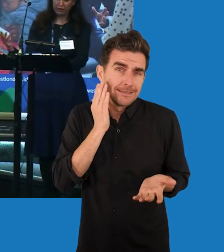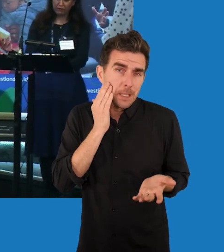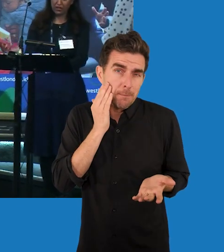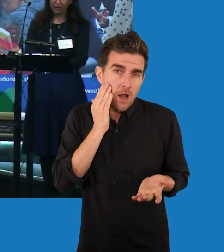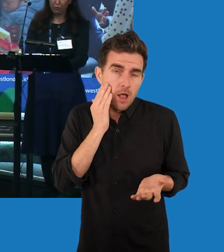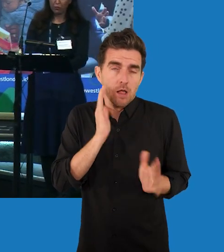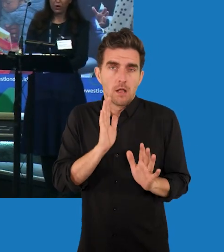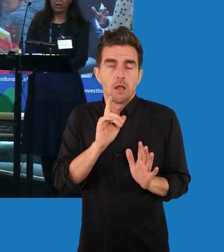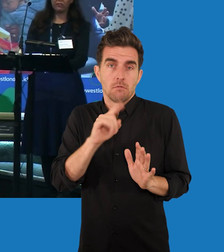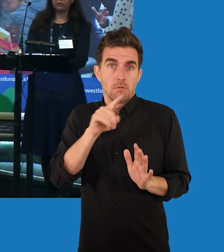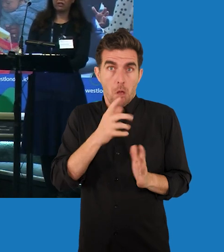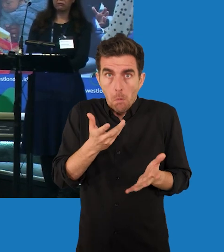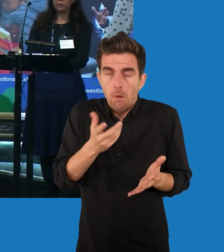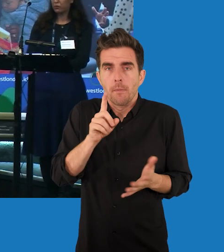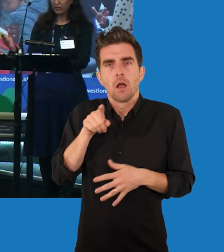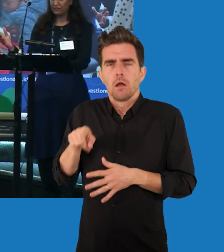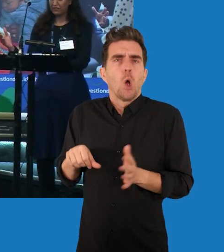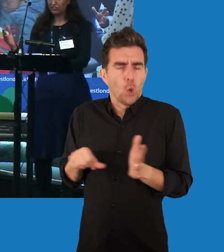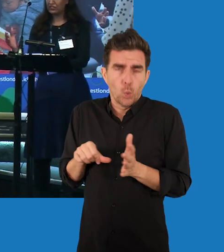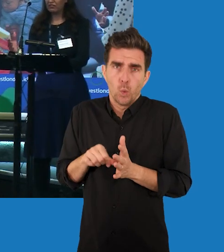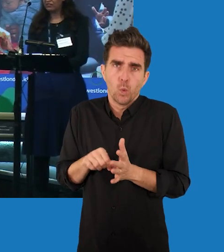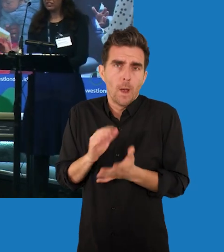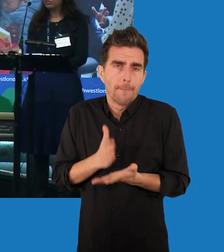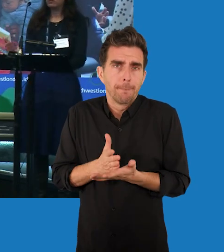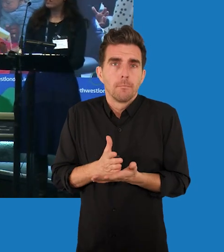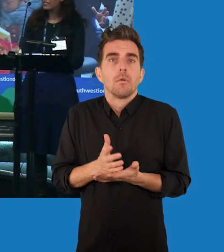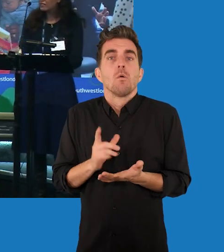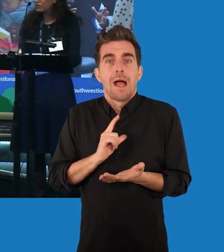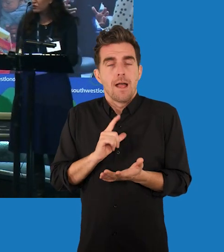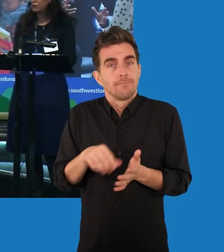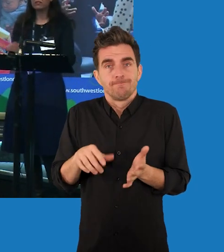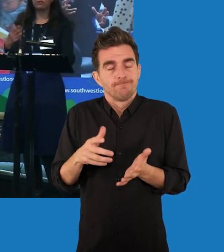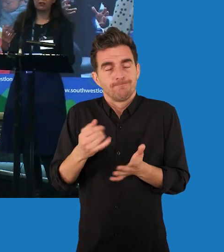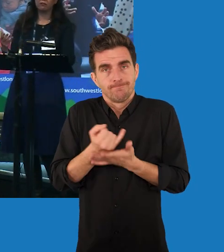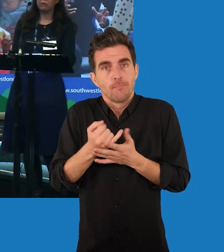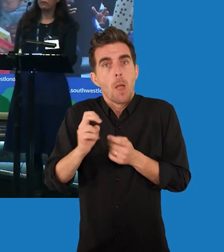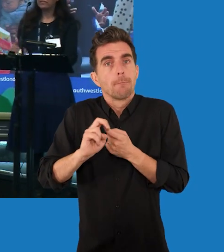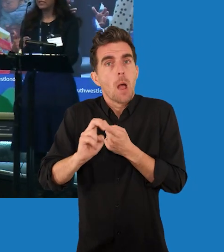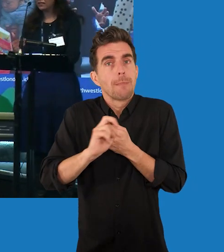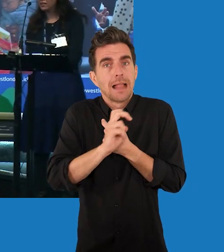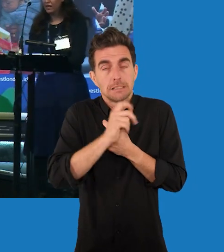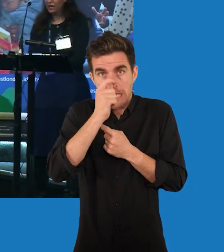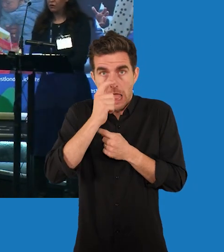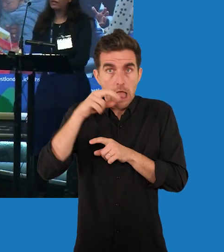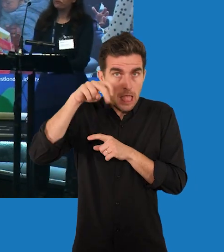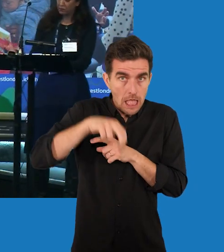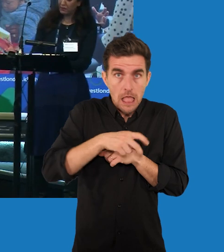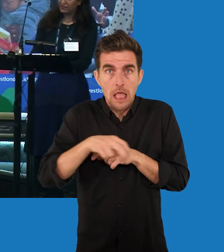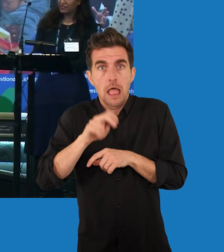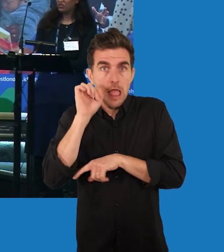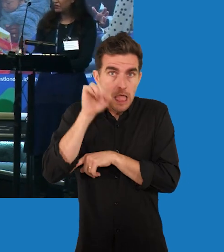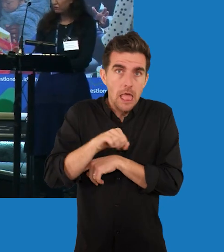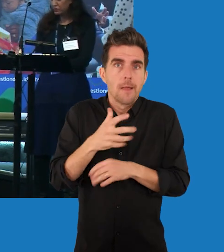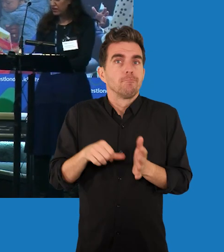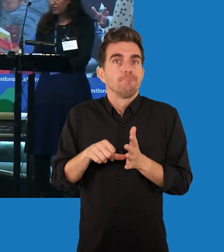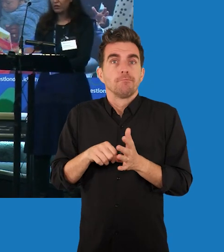talked about were simple things, like she said that she was finding it difficult because of her mobility or lack of mobility